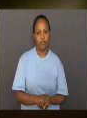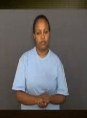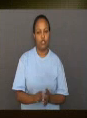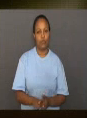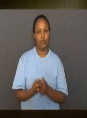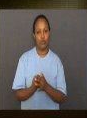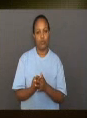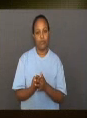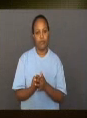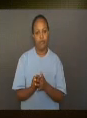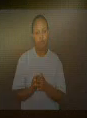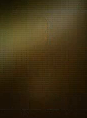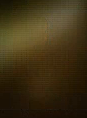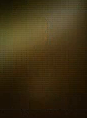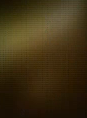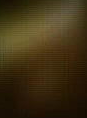Begin.